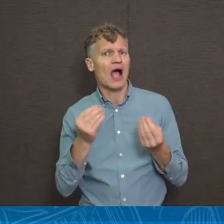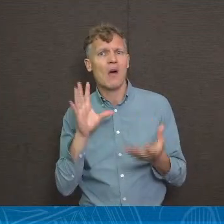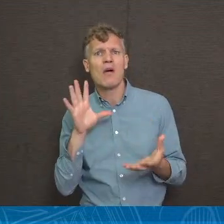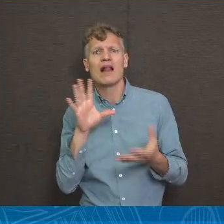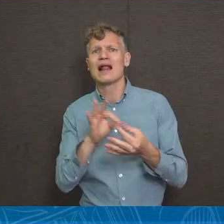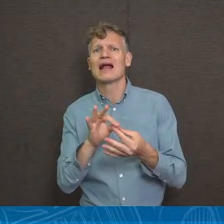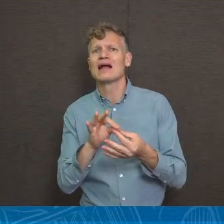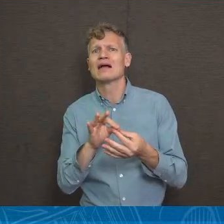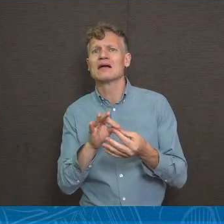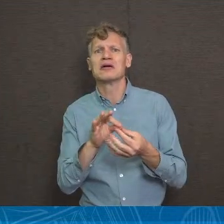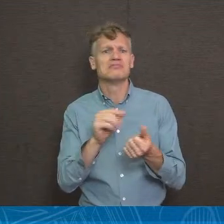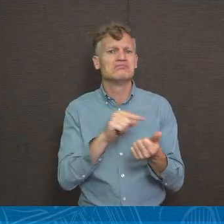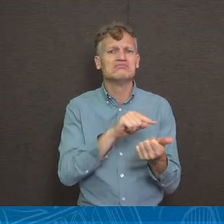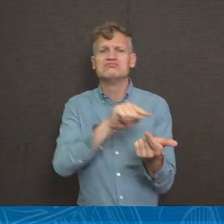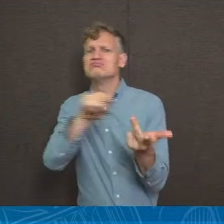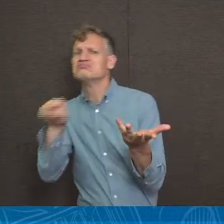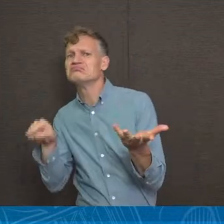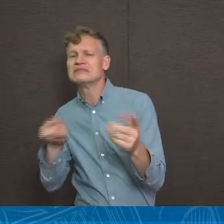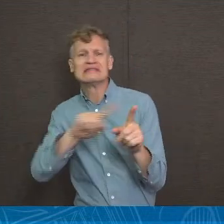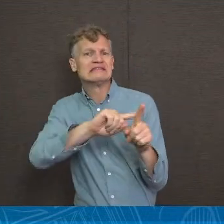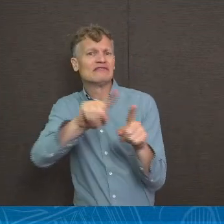So how do